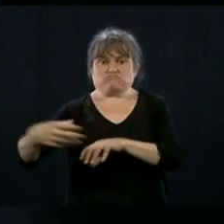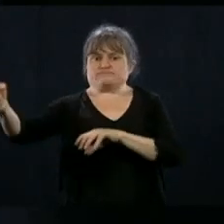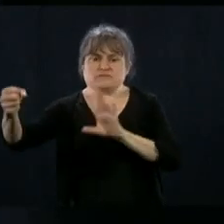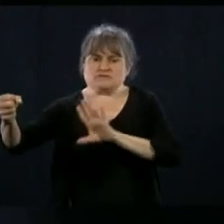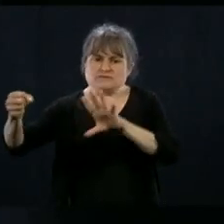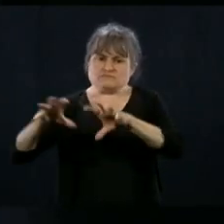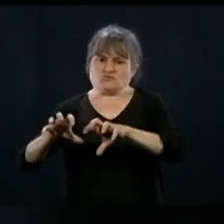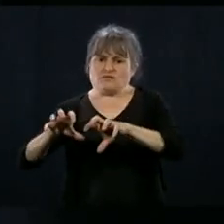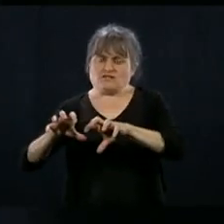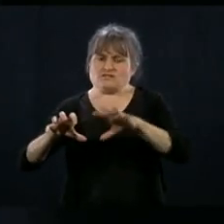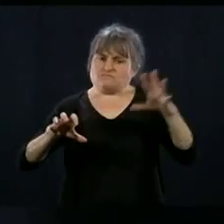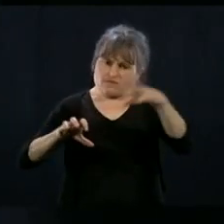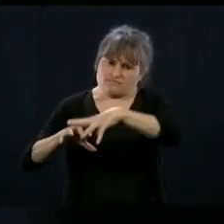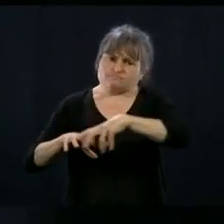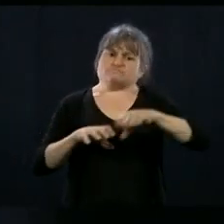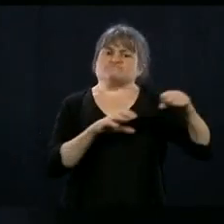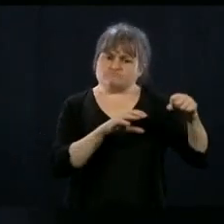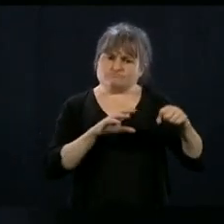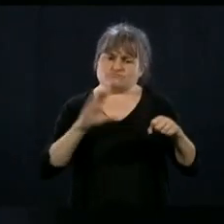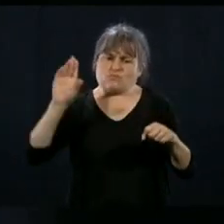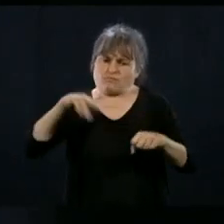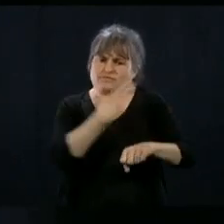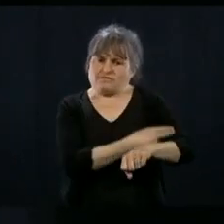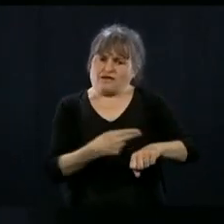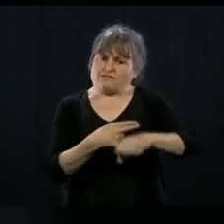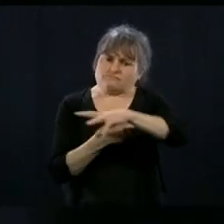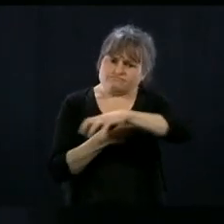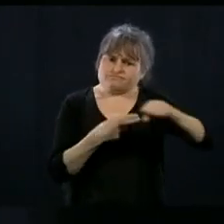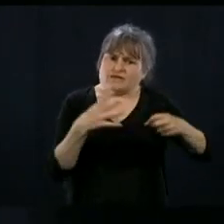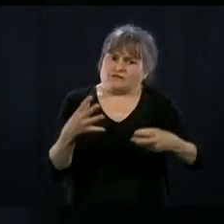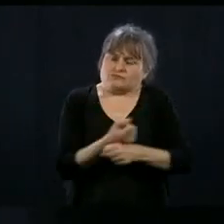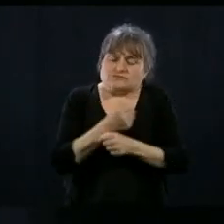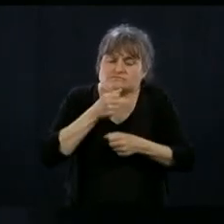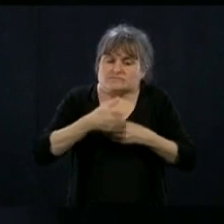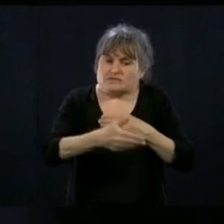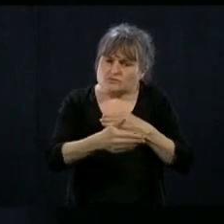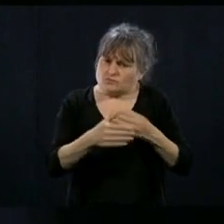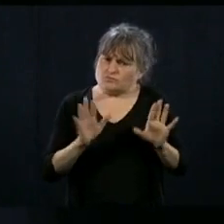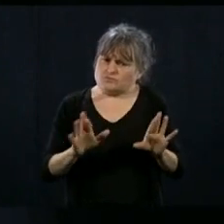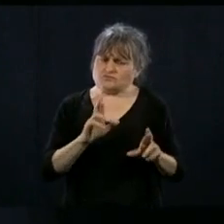million. So we believe that the chances are pretty good